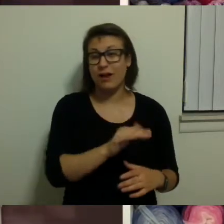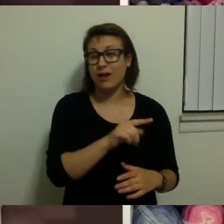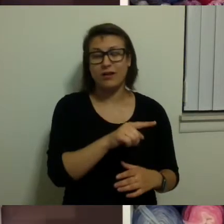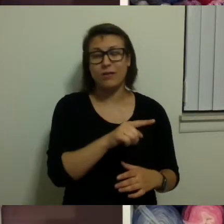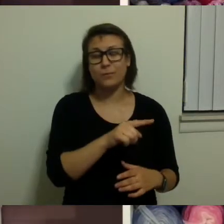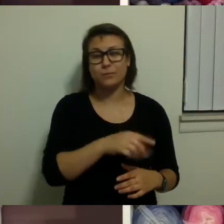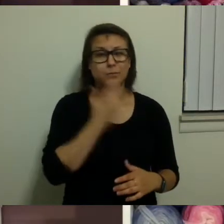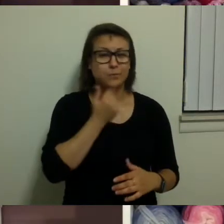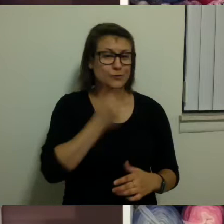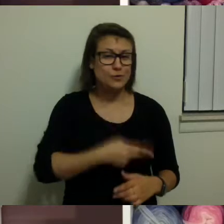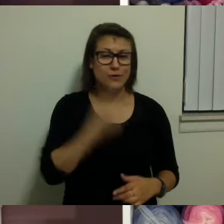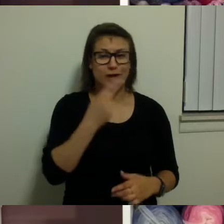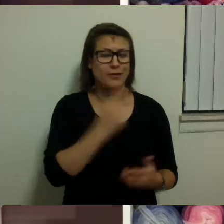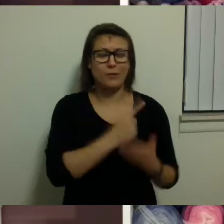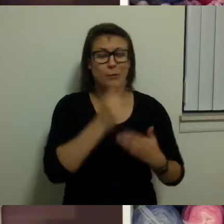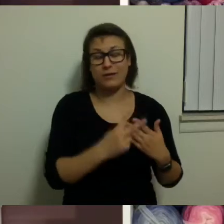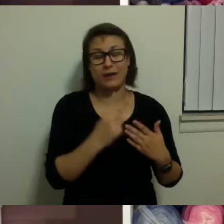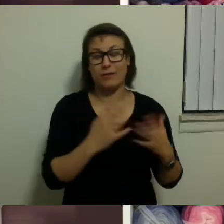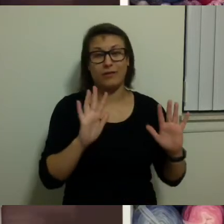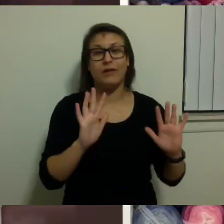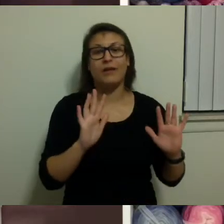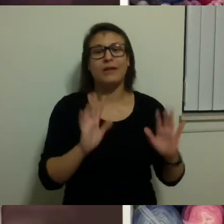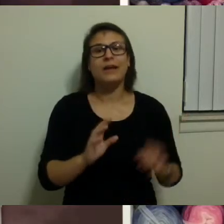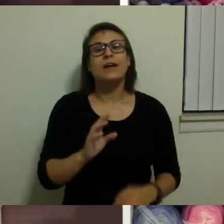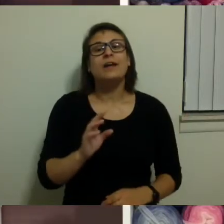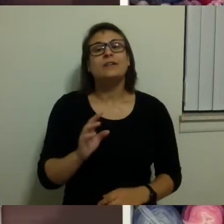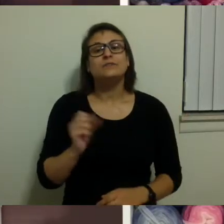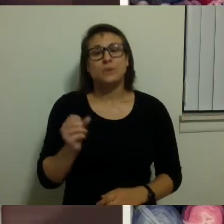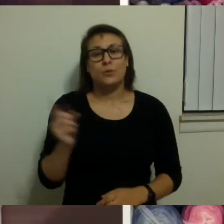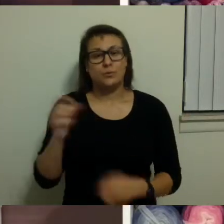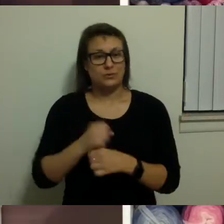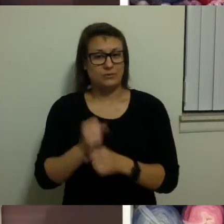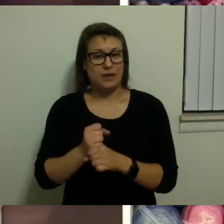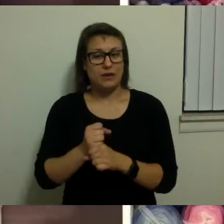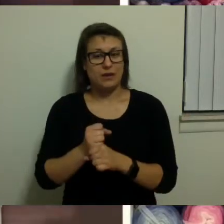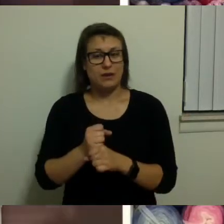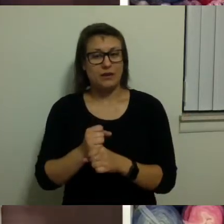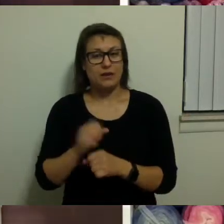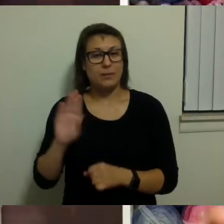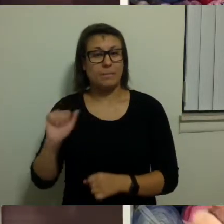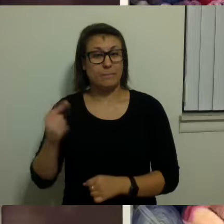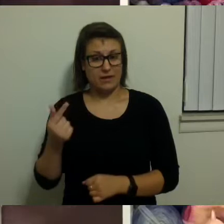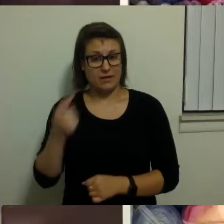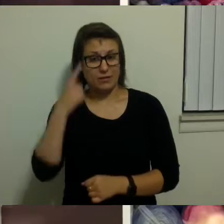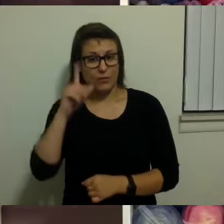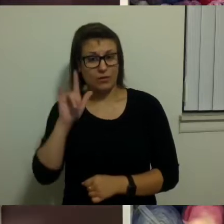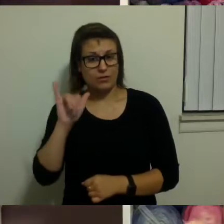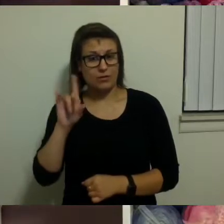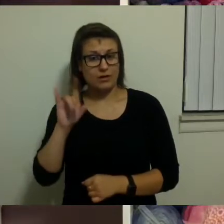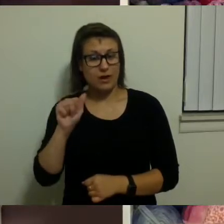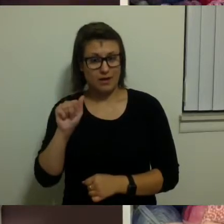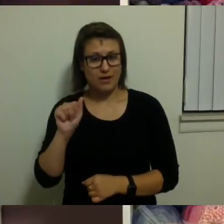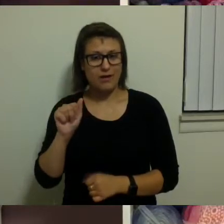sugar high for like a week and a half now. But, okay, so she made Lydia this bag with her